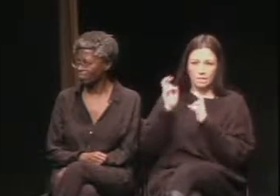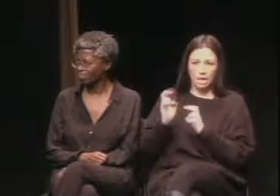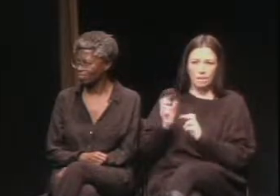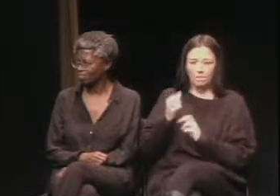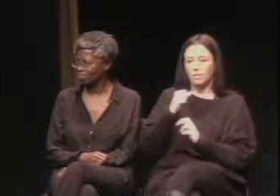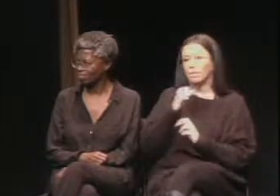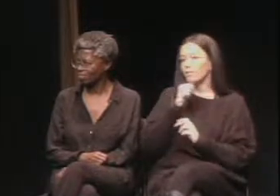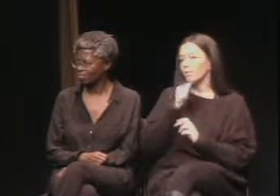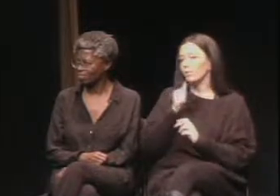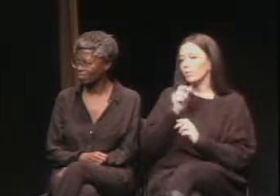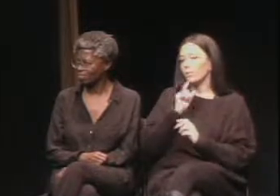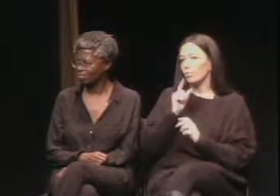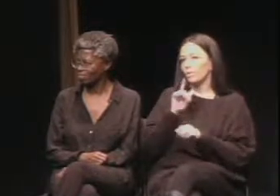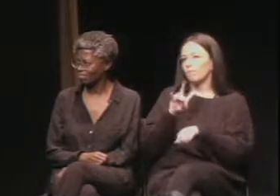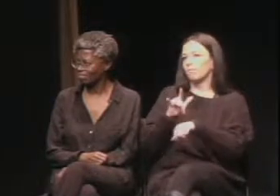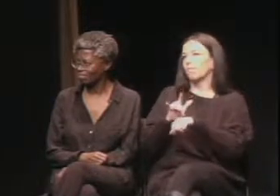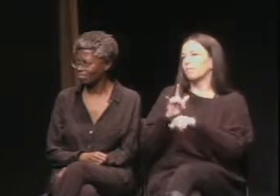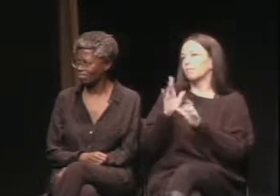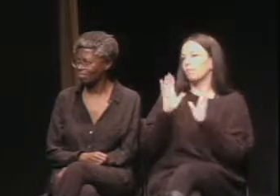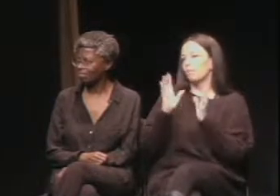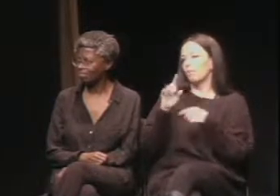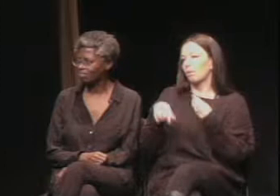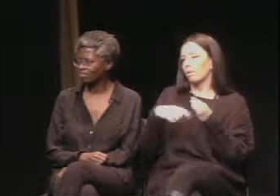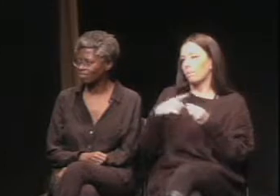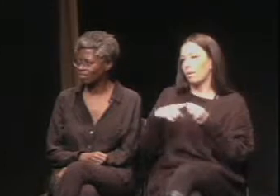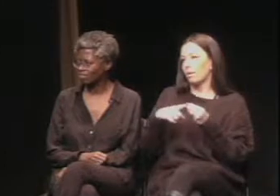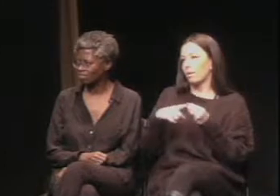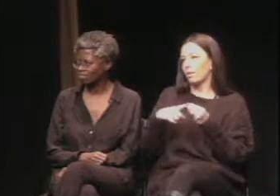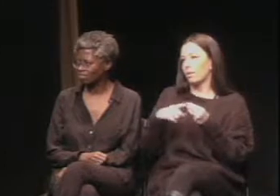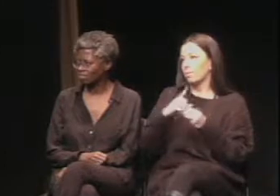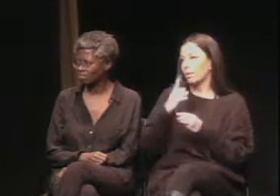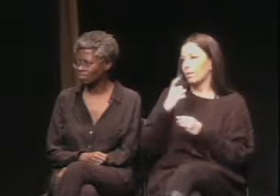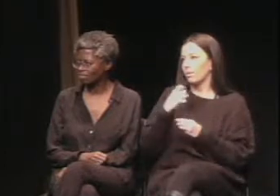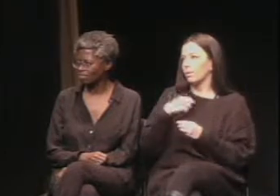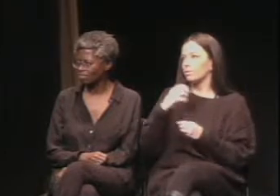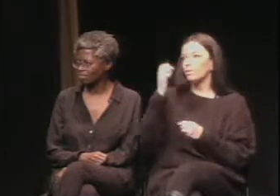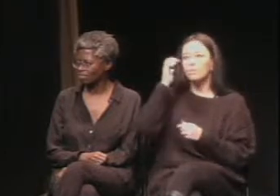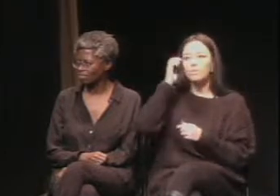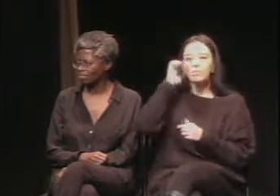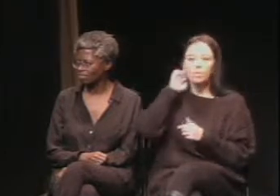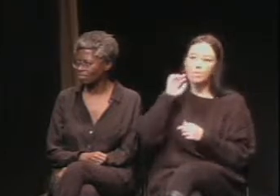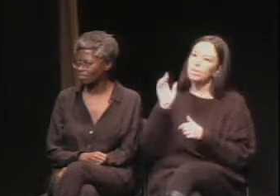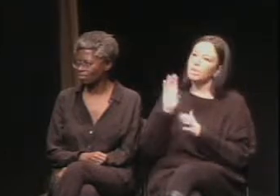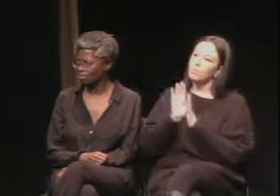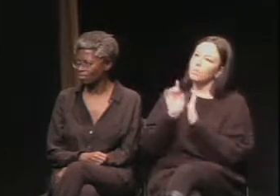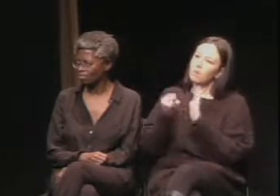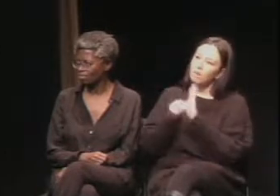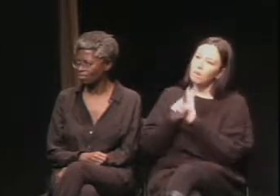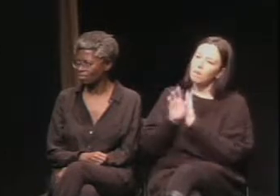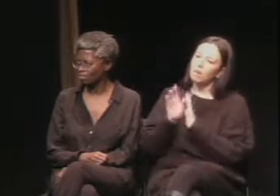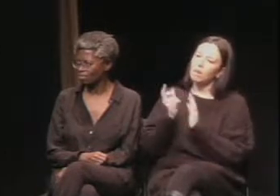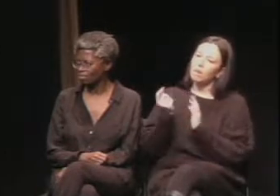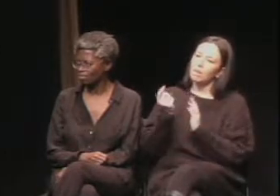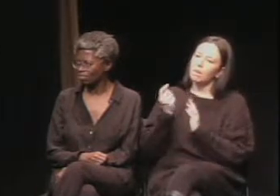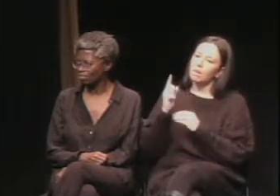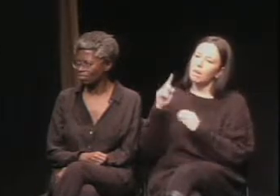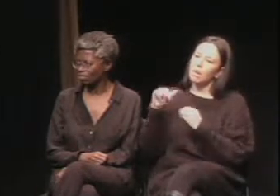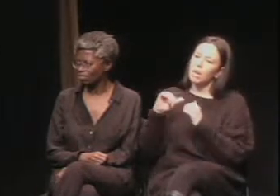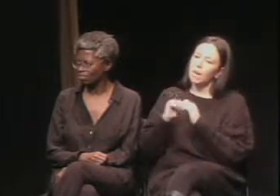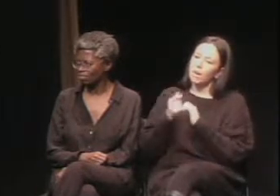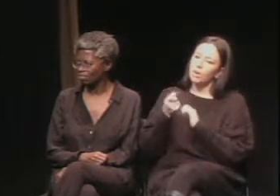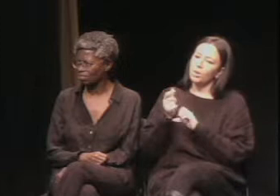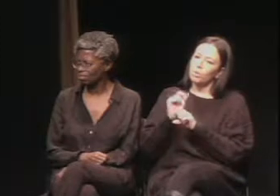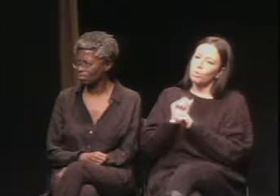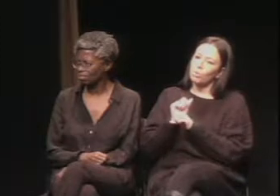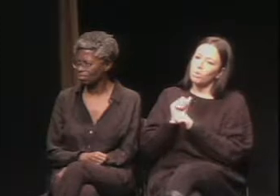we've ever touched or talked about. Mm-hmm. Here's my question. I know a little bit about your background and how you have worked